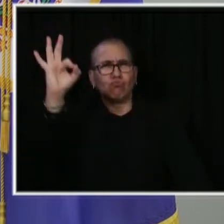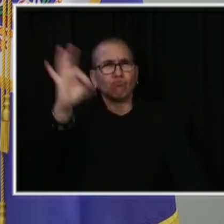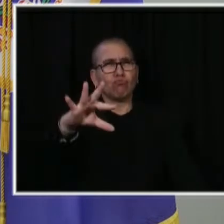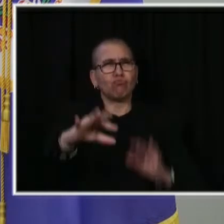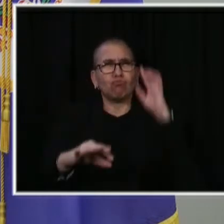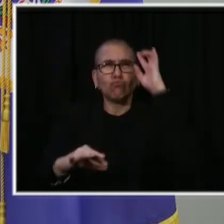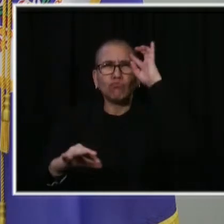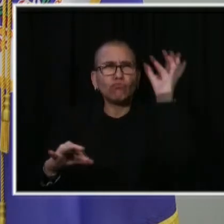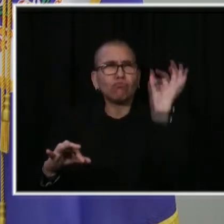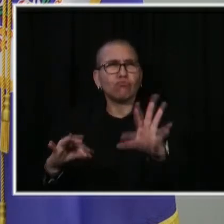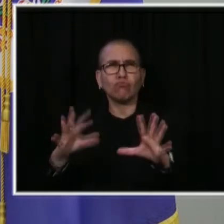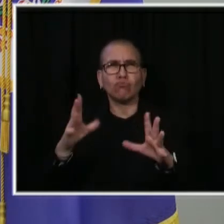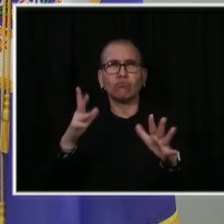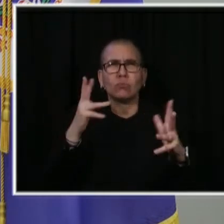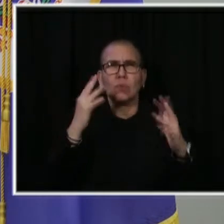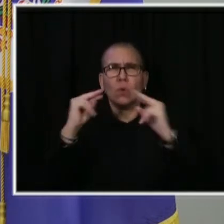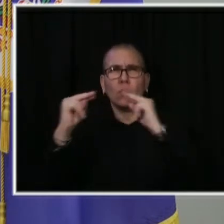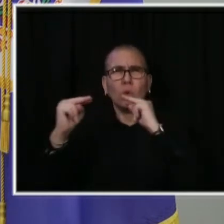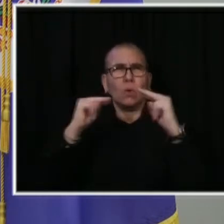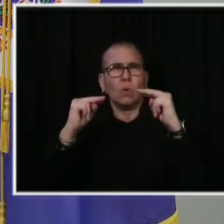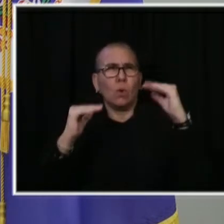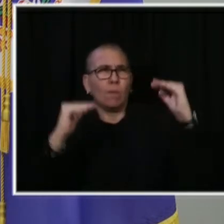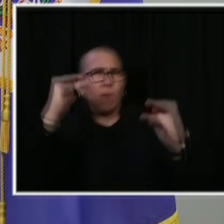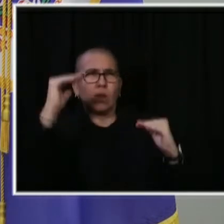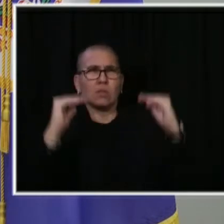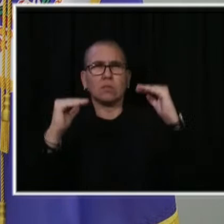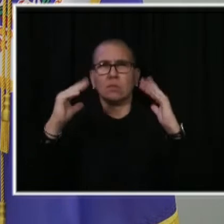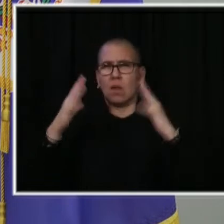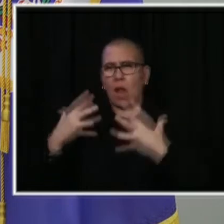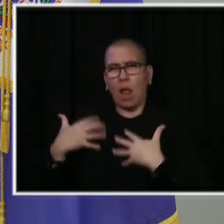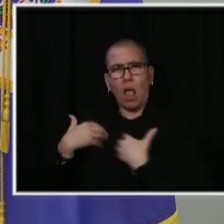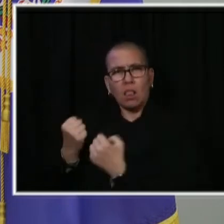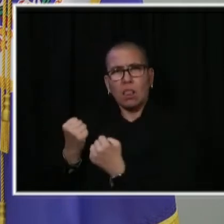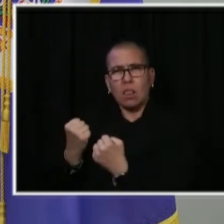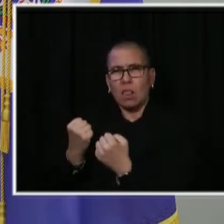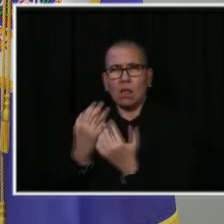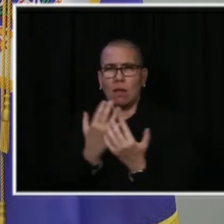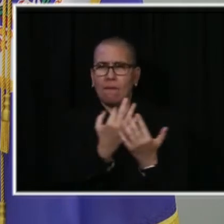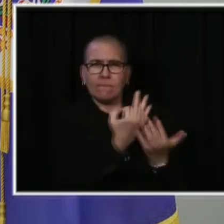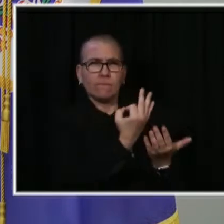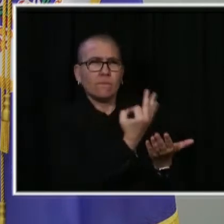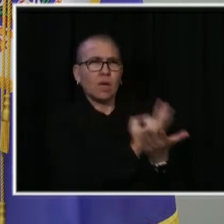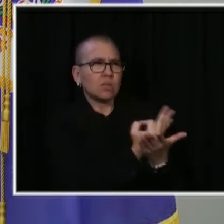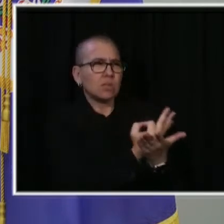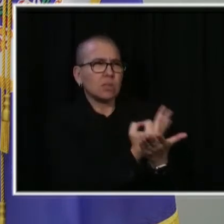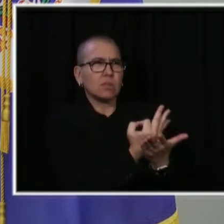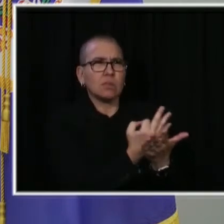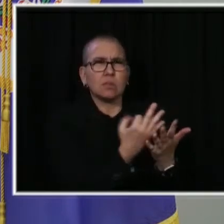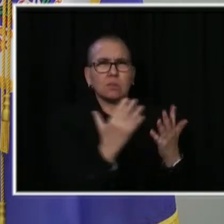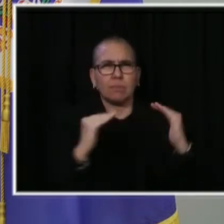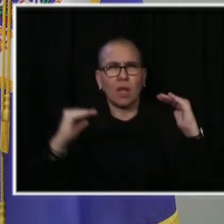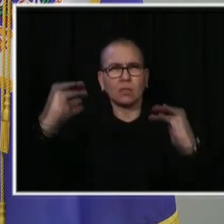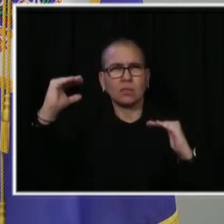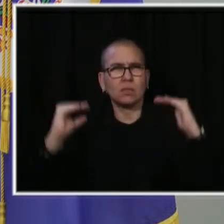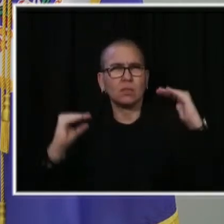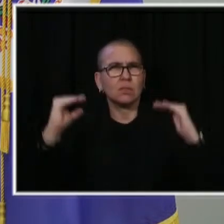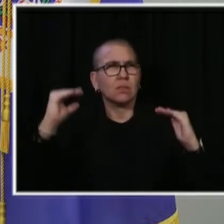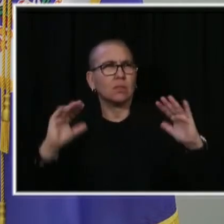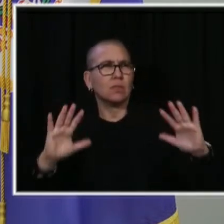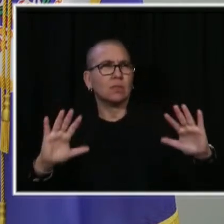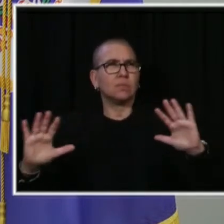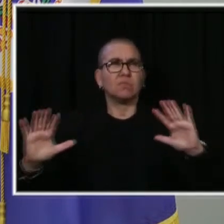balance between health, economy, and societal well-being in that Venn diagram that you've seen many times over this last